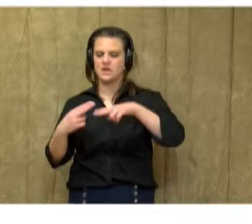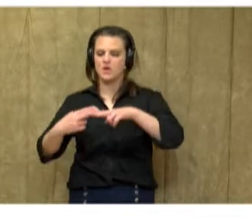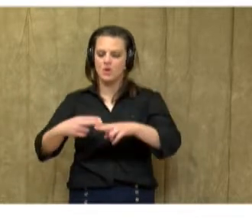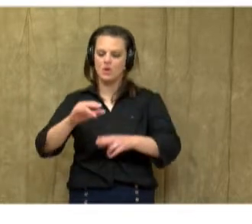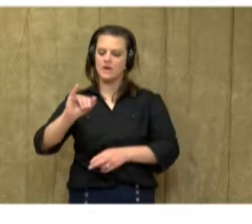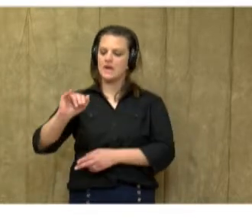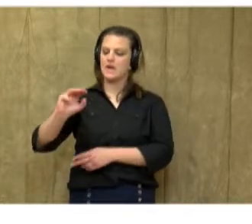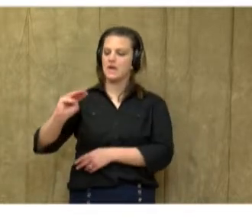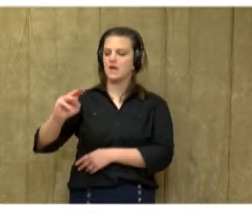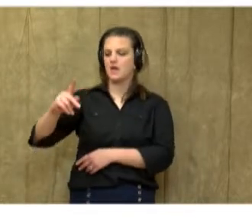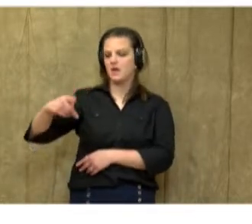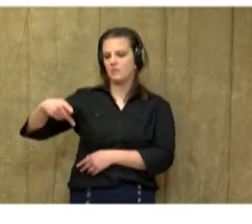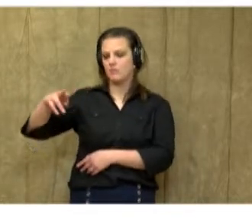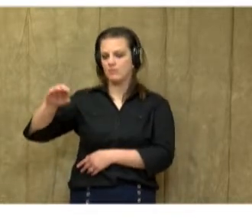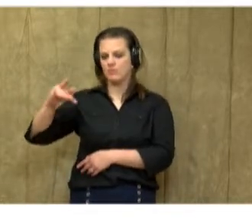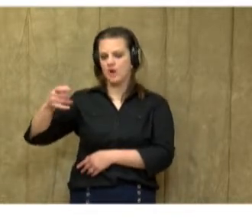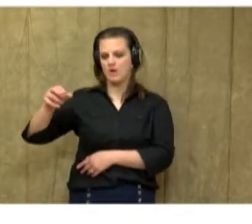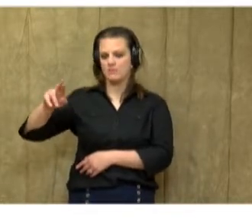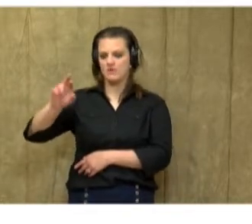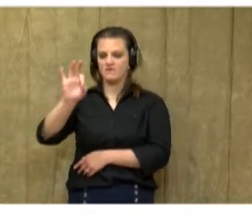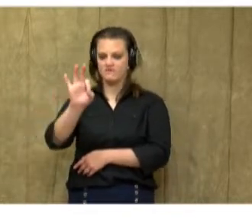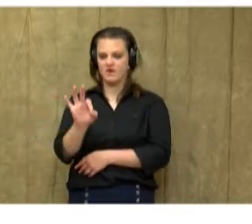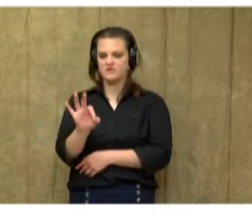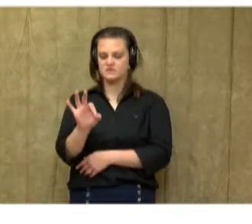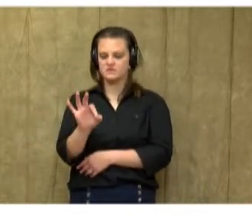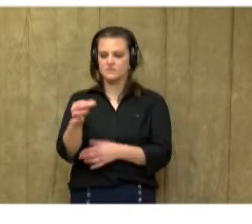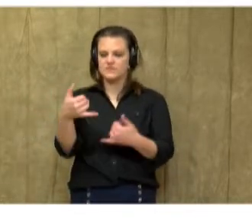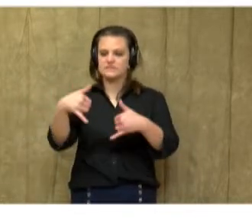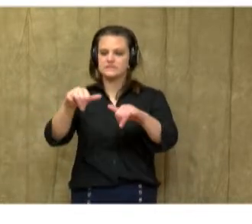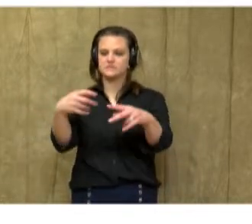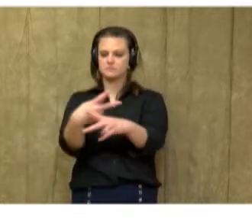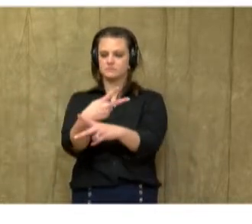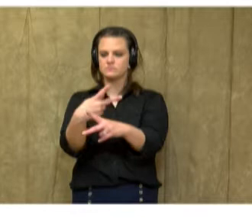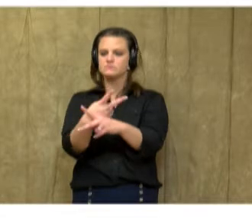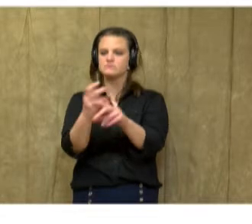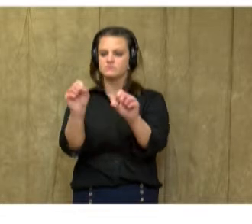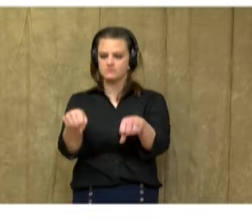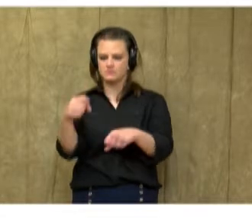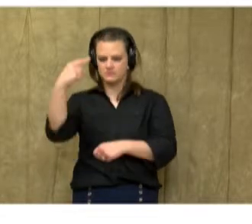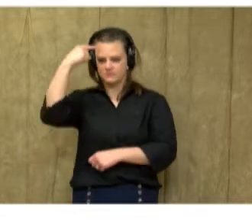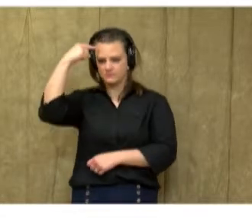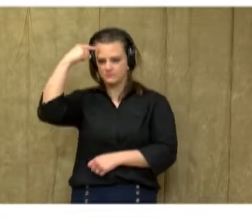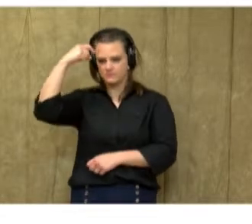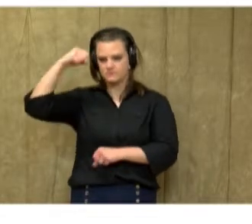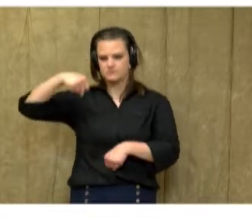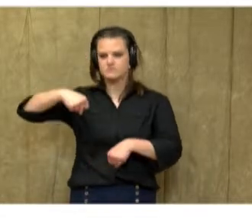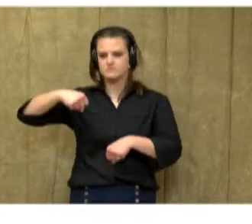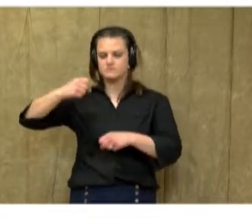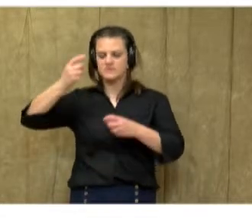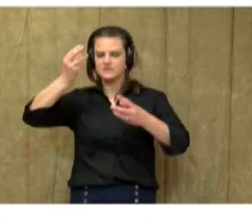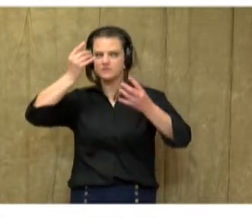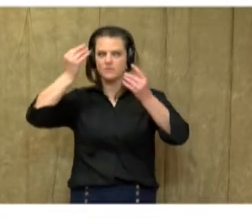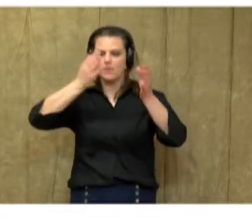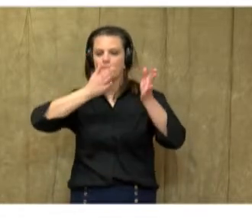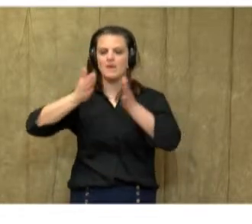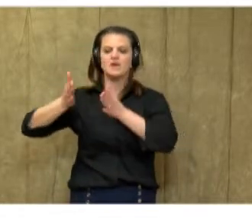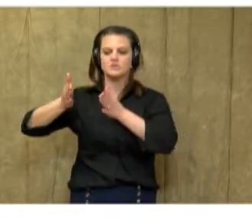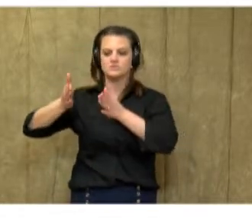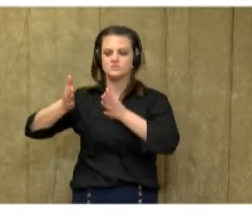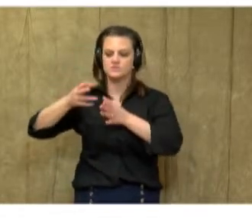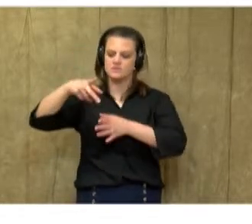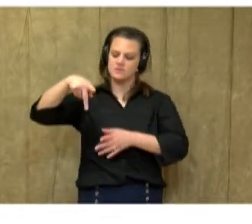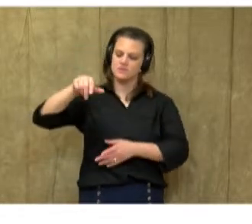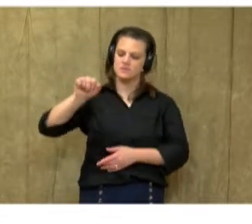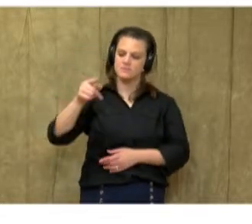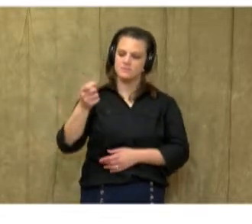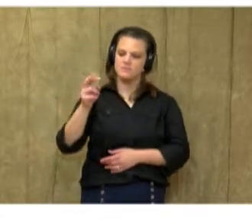improper fraction, right? But we can still multiply this mentally if we just think about patterns. Now